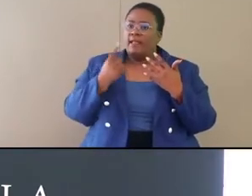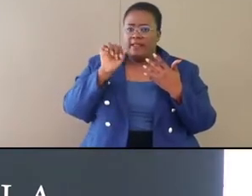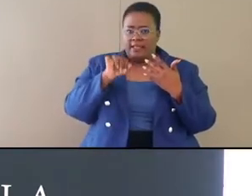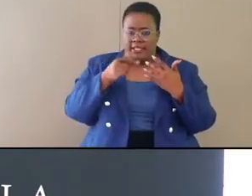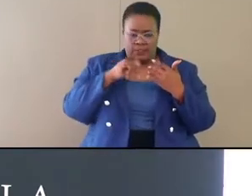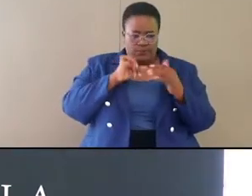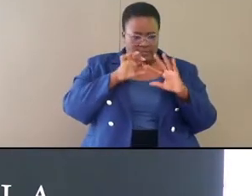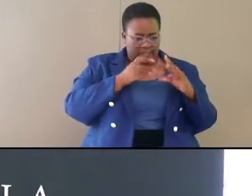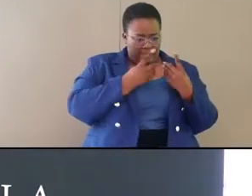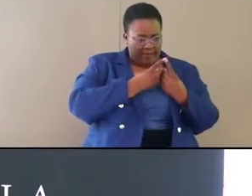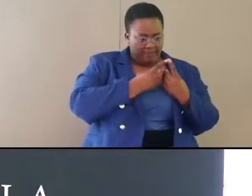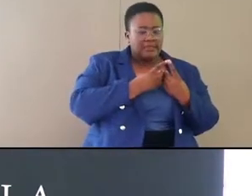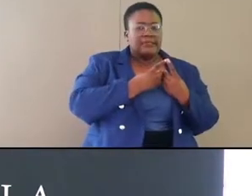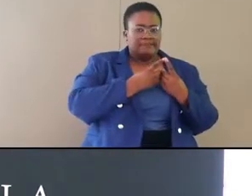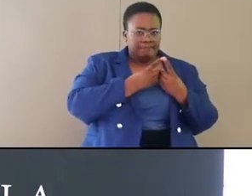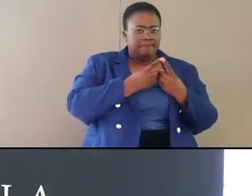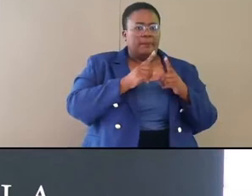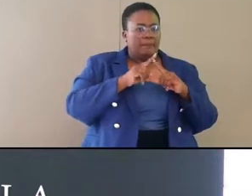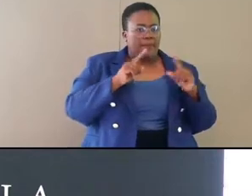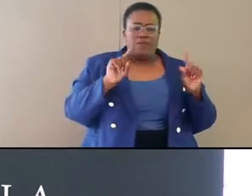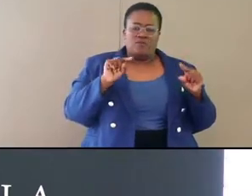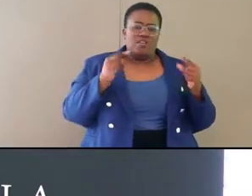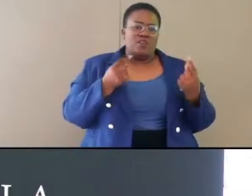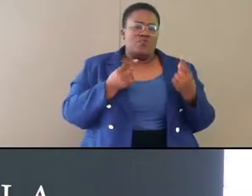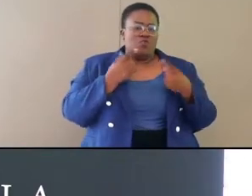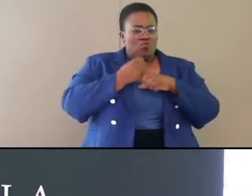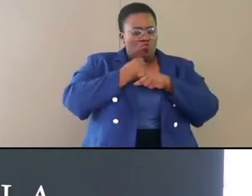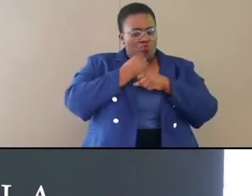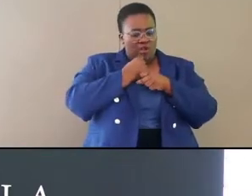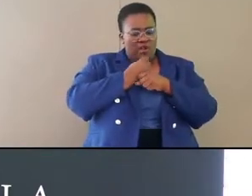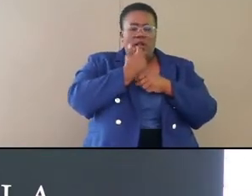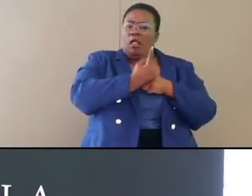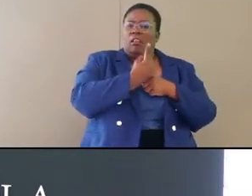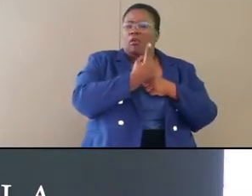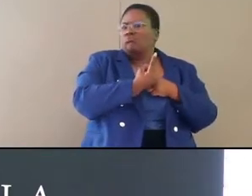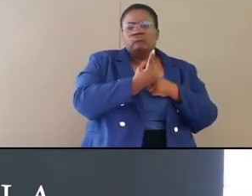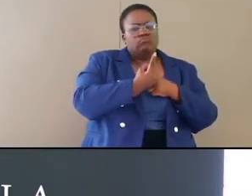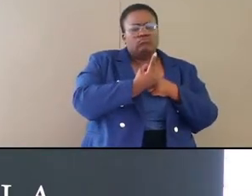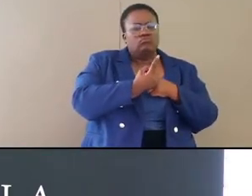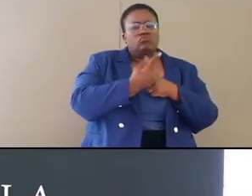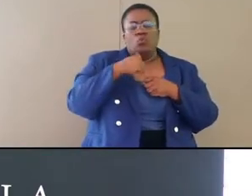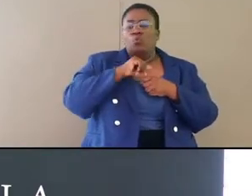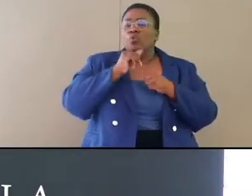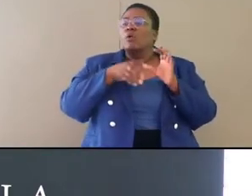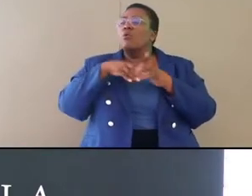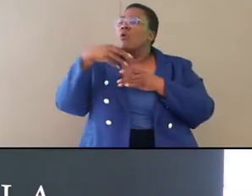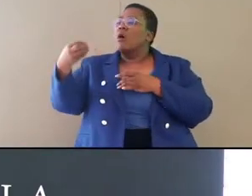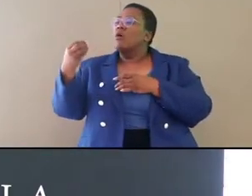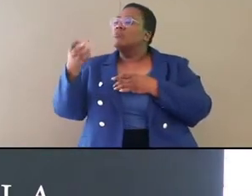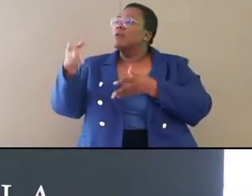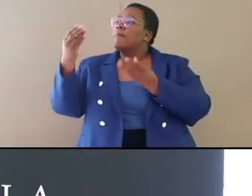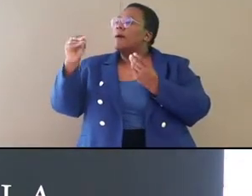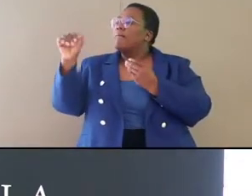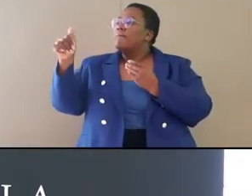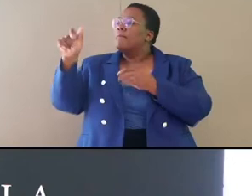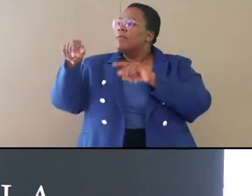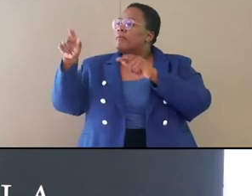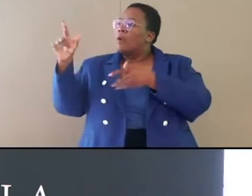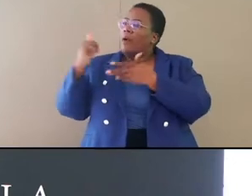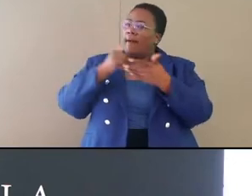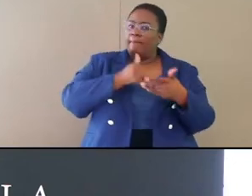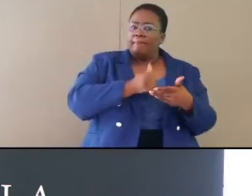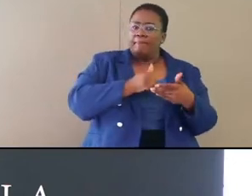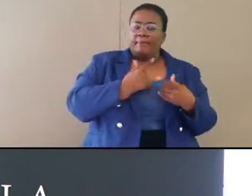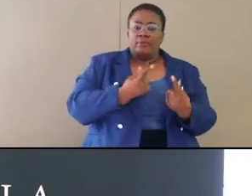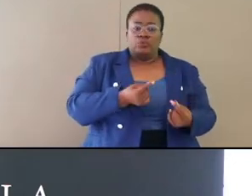but we cannot be able to do the work on our own. We will go out and get some people to help us with this. So